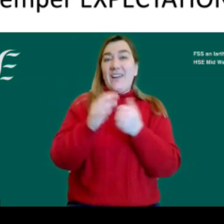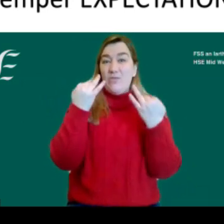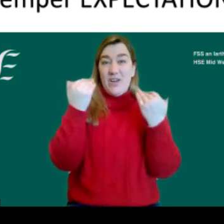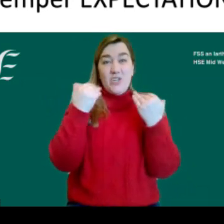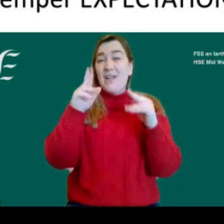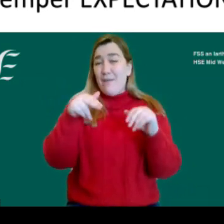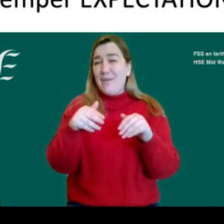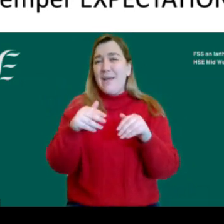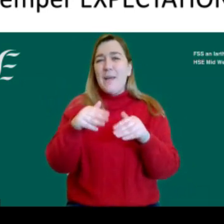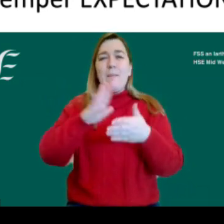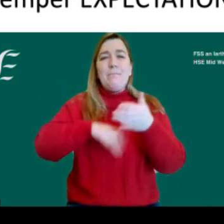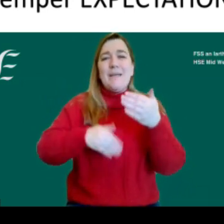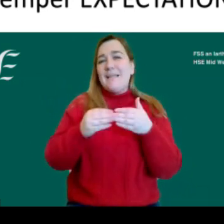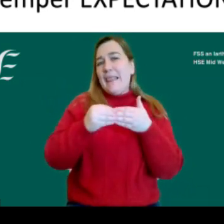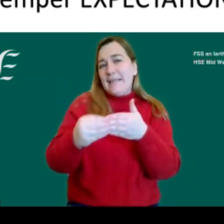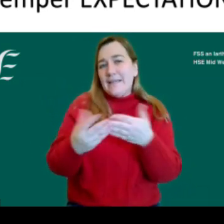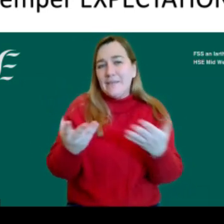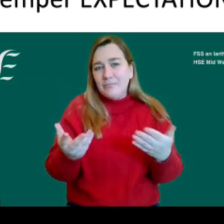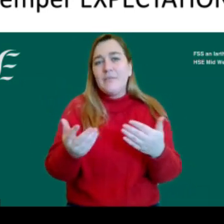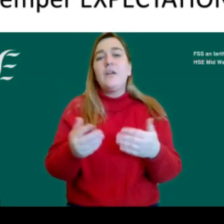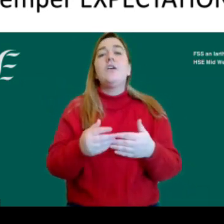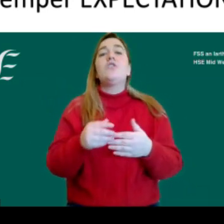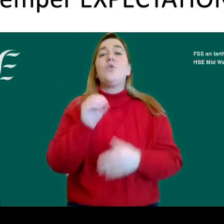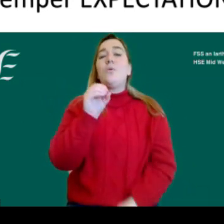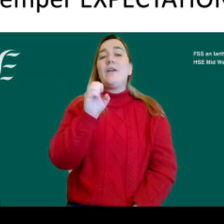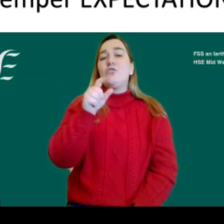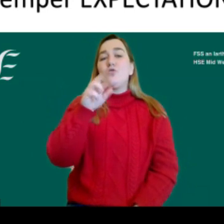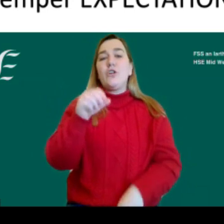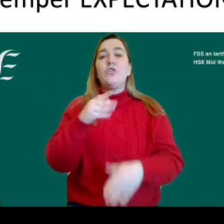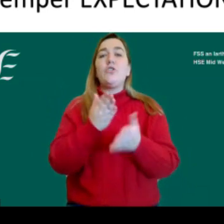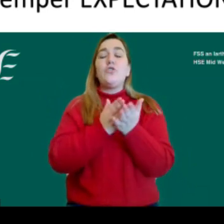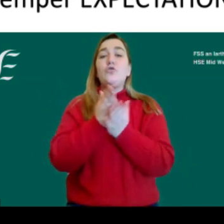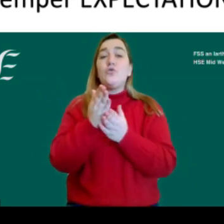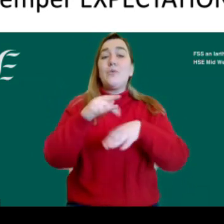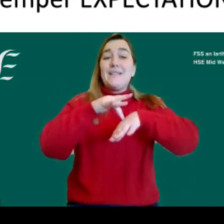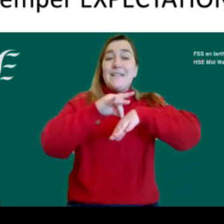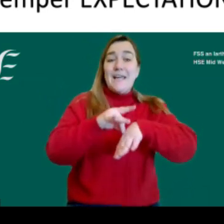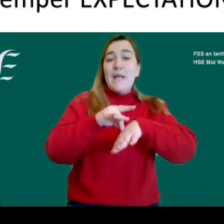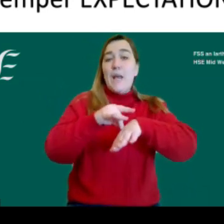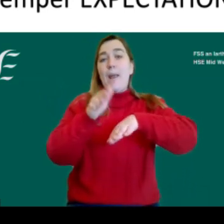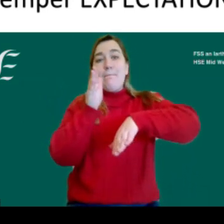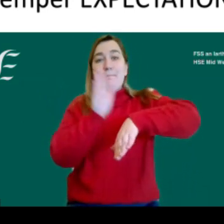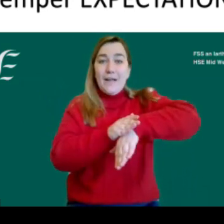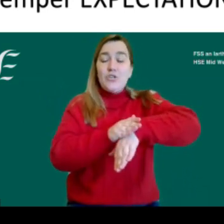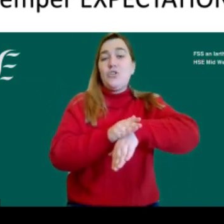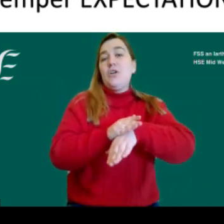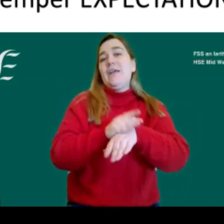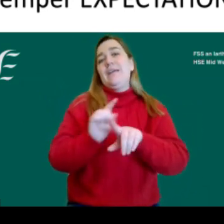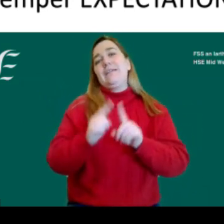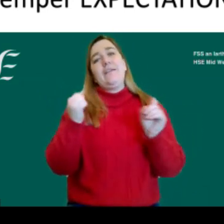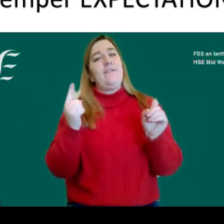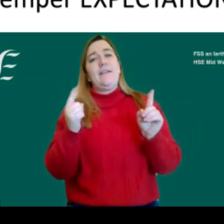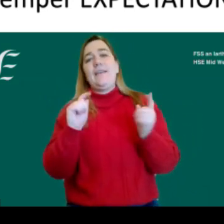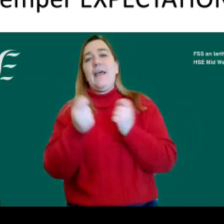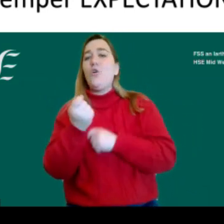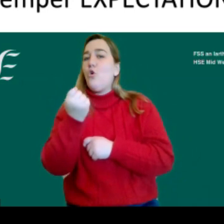spray, the patches, and the gels is a completely different ballgame to the oral HRT, which is much more associated with thicker blood and stroke, heart attack, and clotting